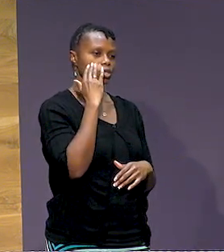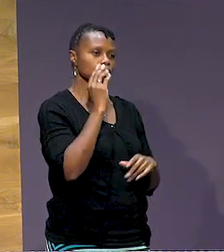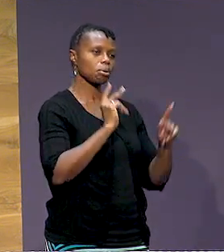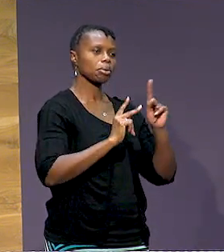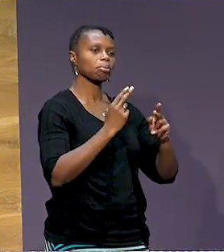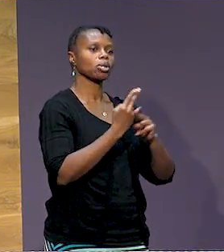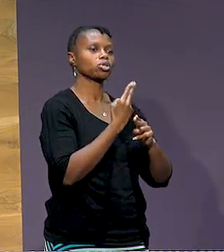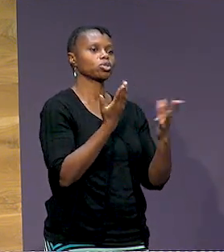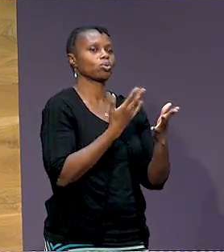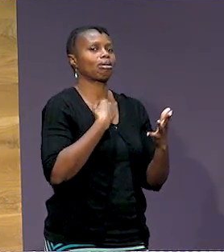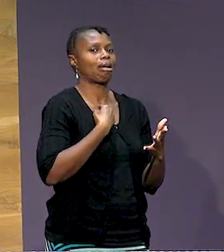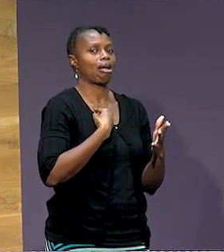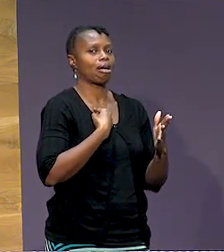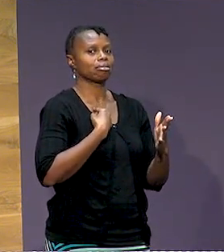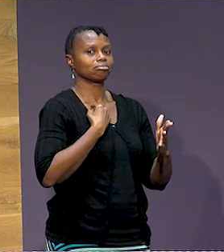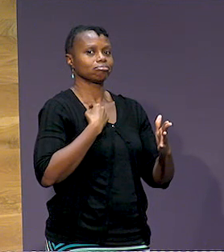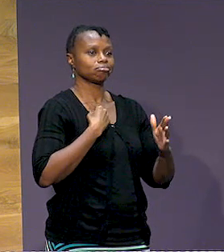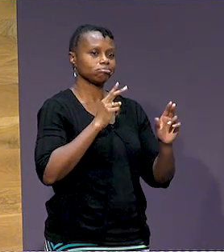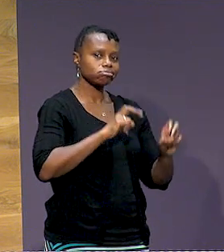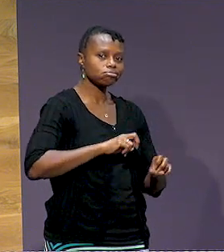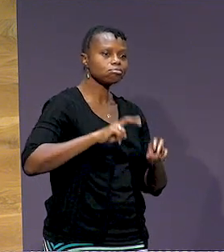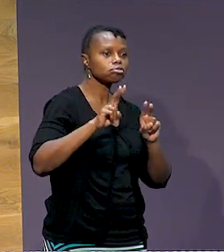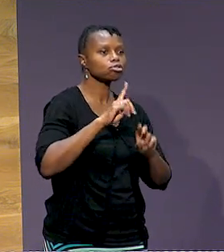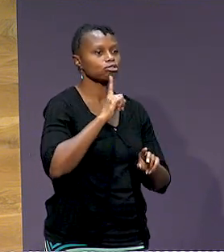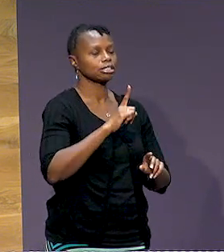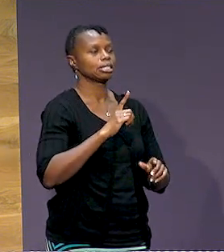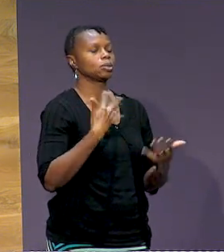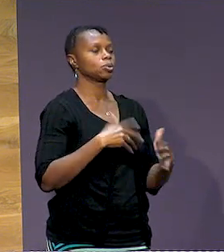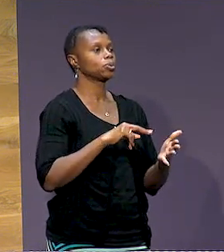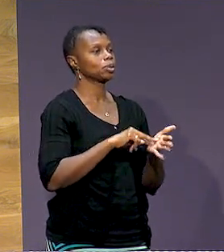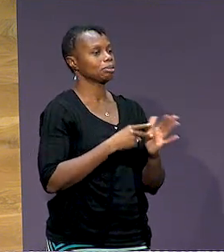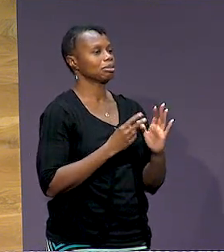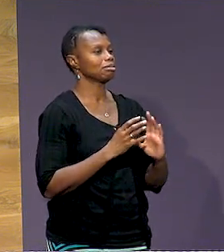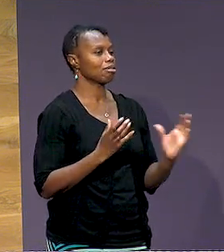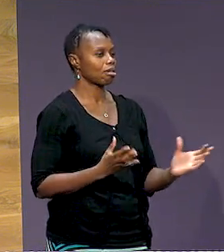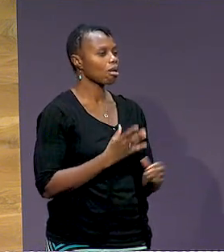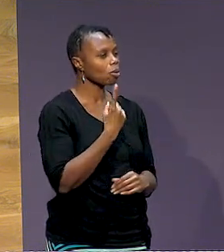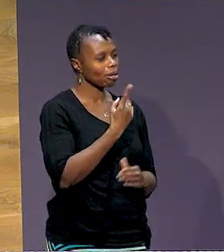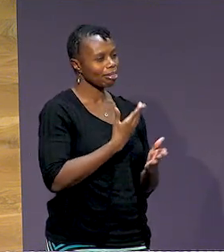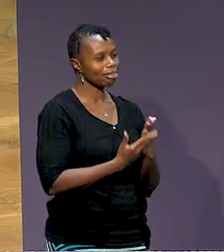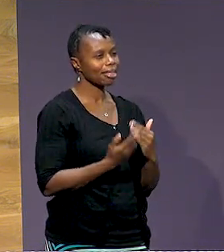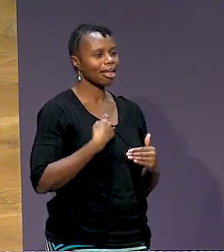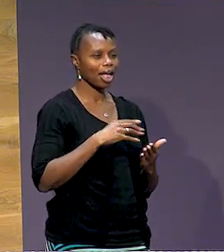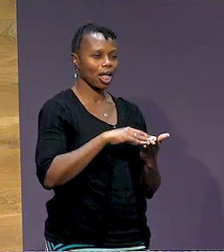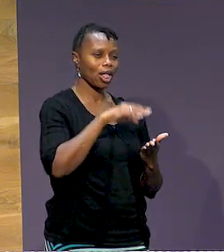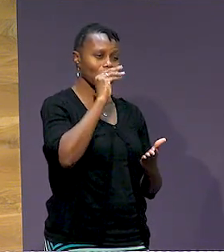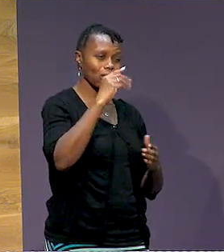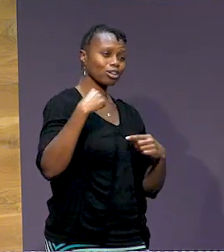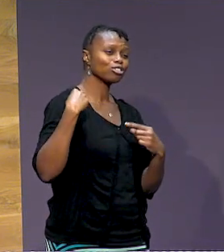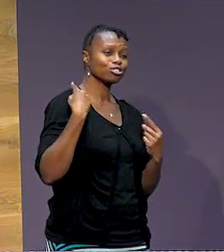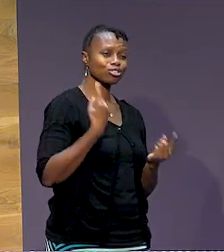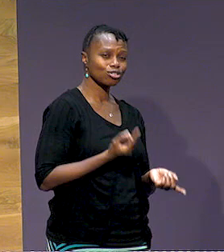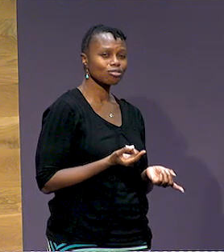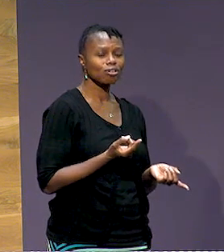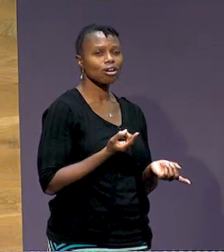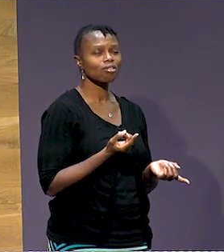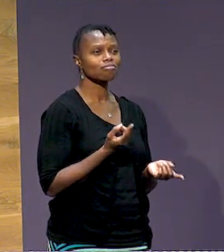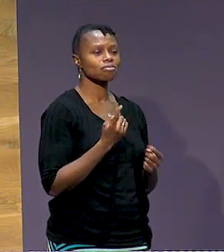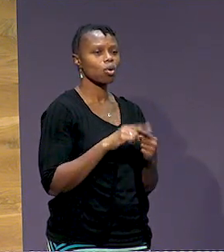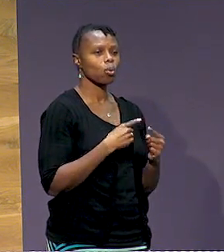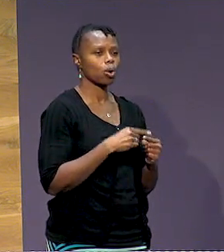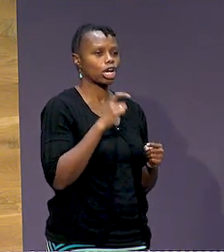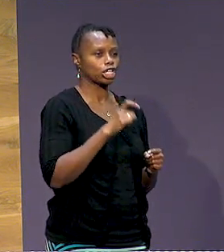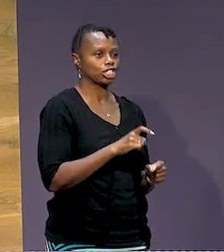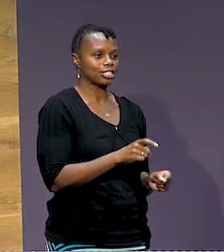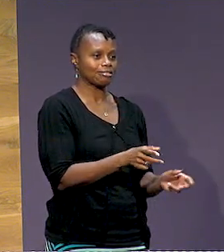out is very meaningful and impactful. And one of the things that I've been learning over this time as well is when to listen to the